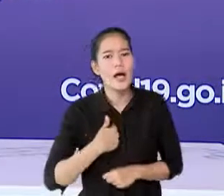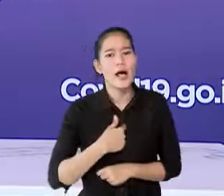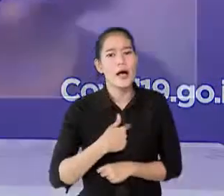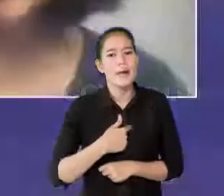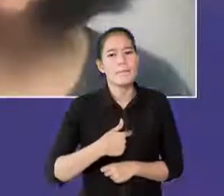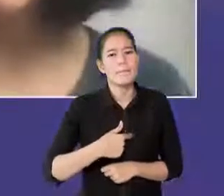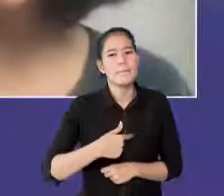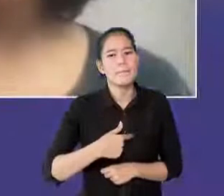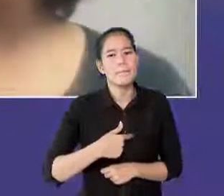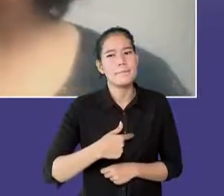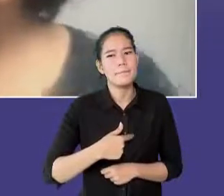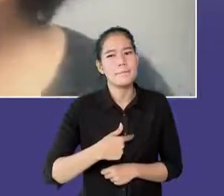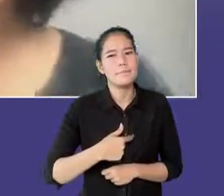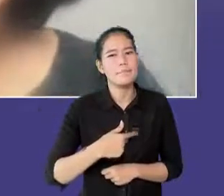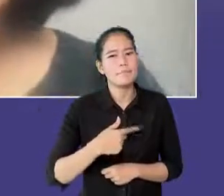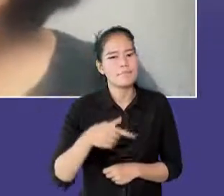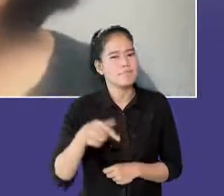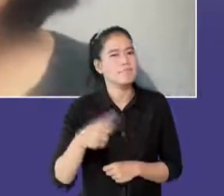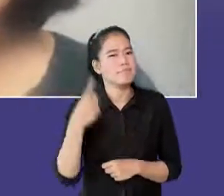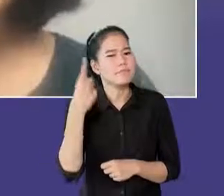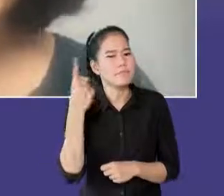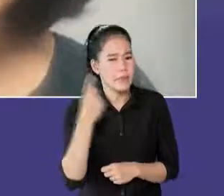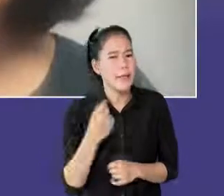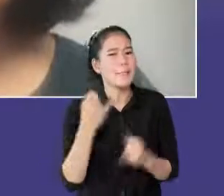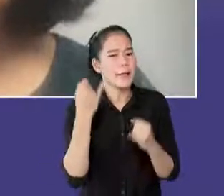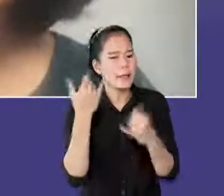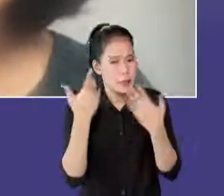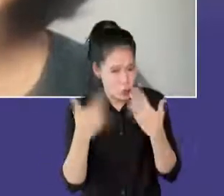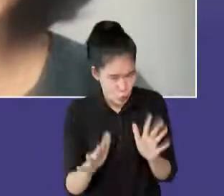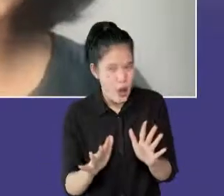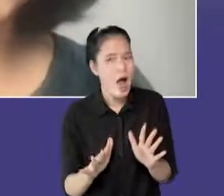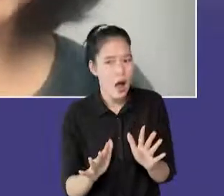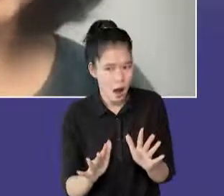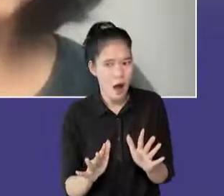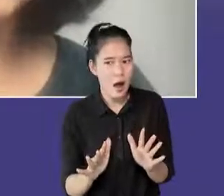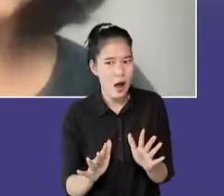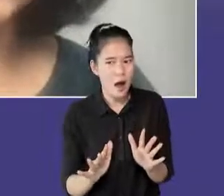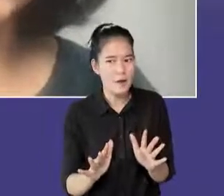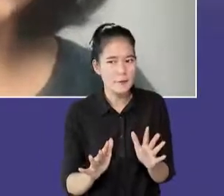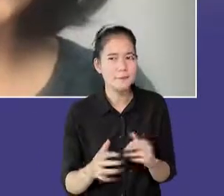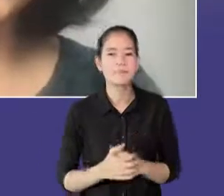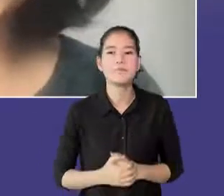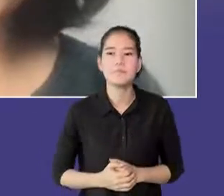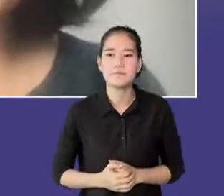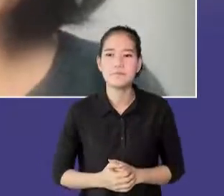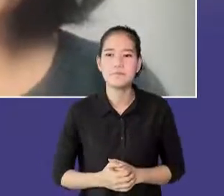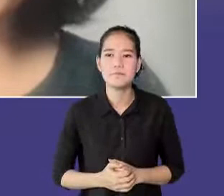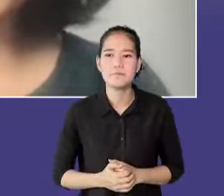wraps up the question from the chat of our session today.